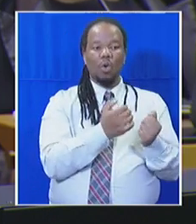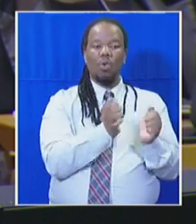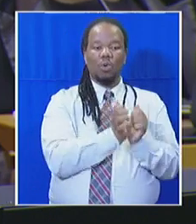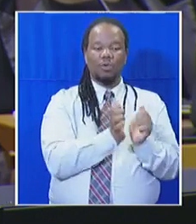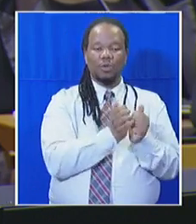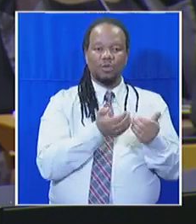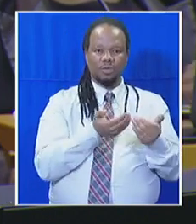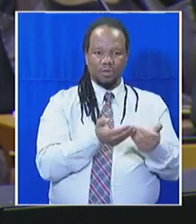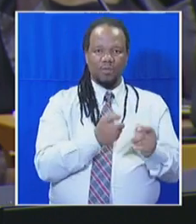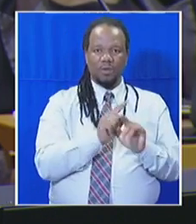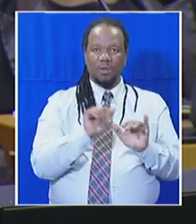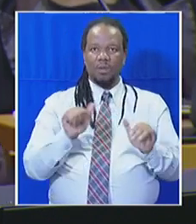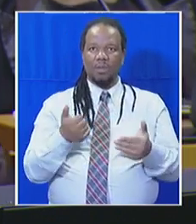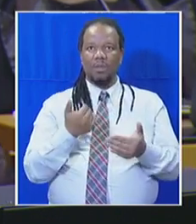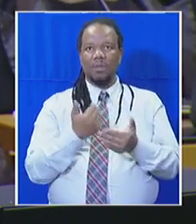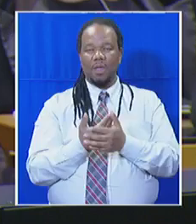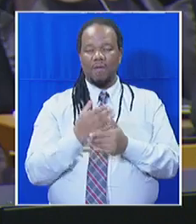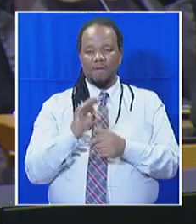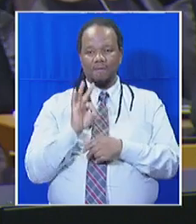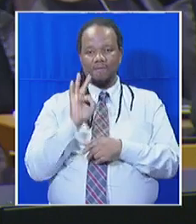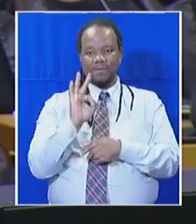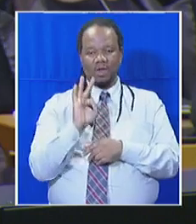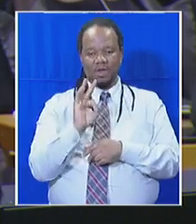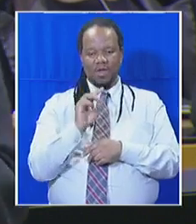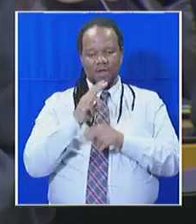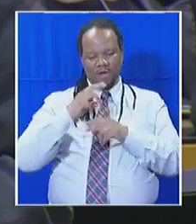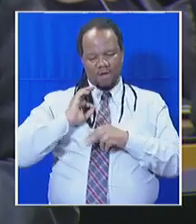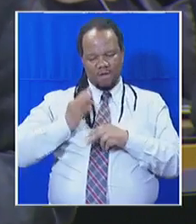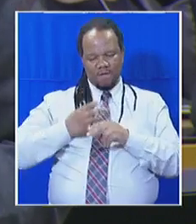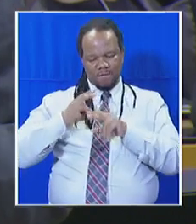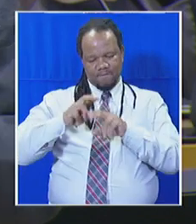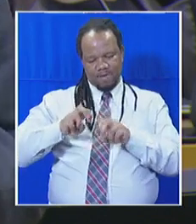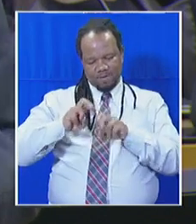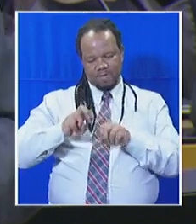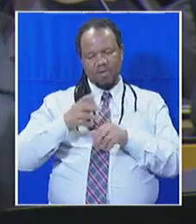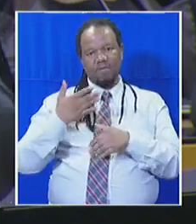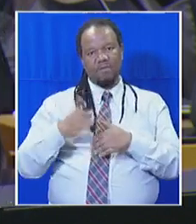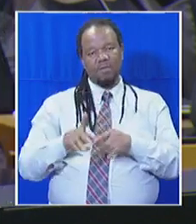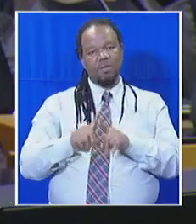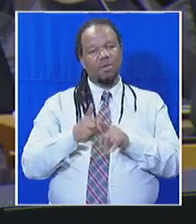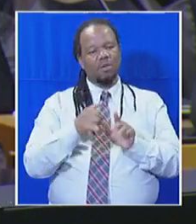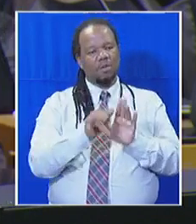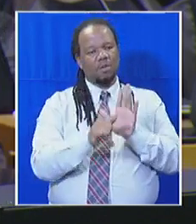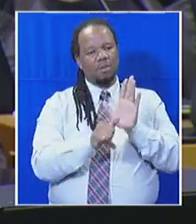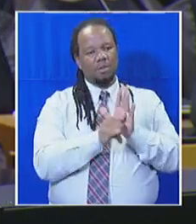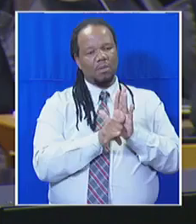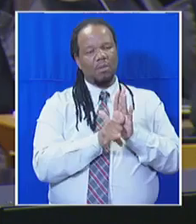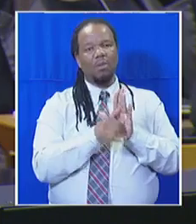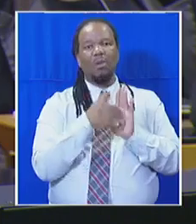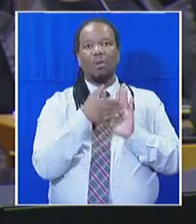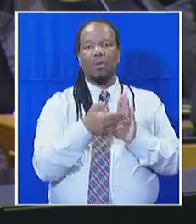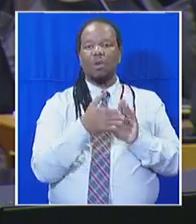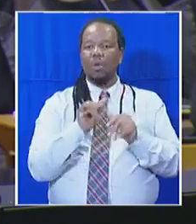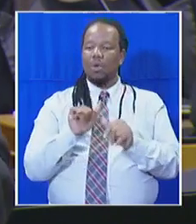Commission with 3 further investigators. Amongst its tasks is to identify the role of organizations,